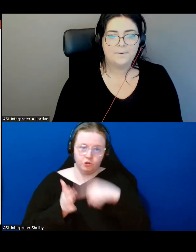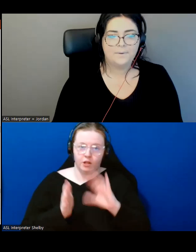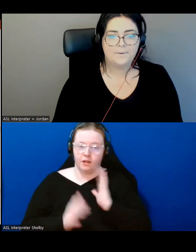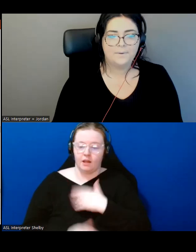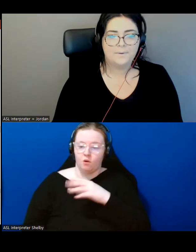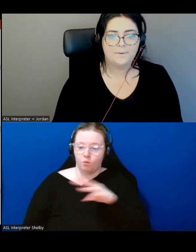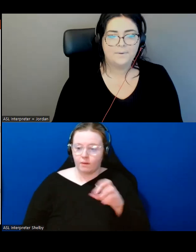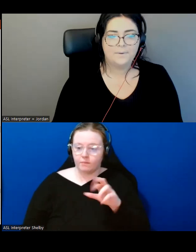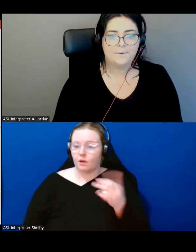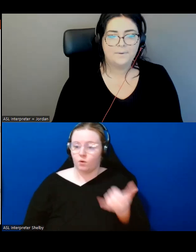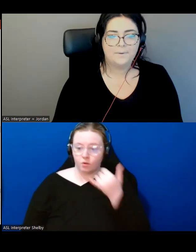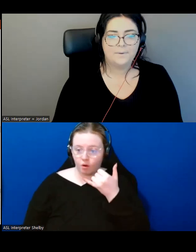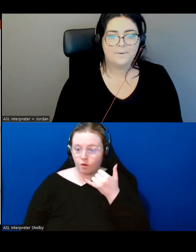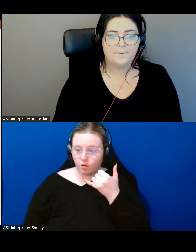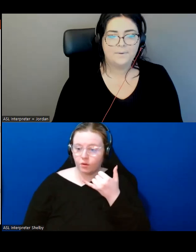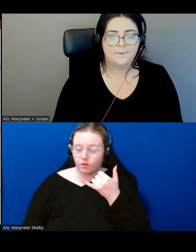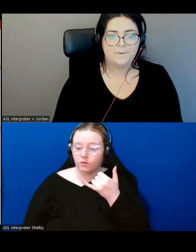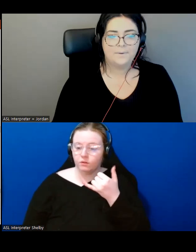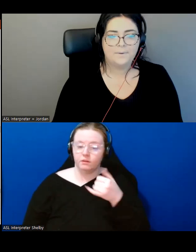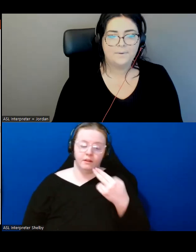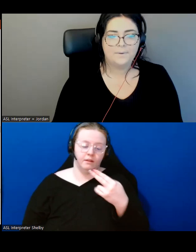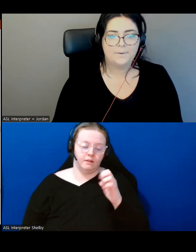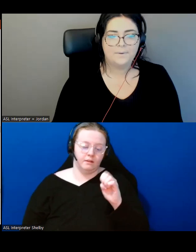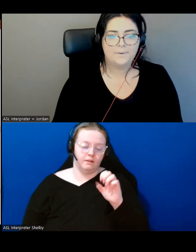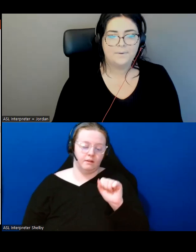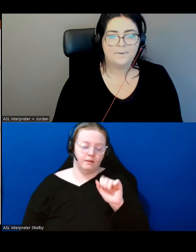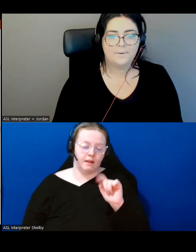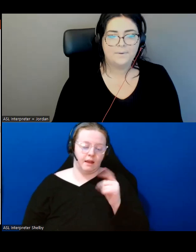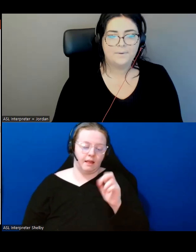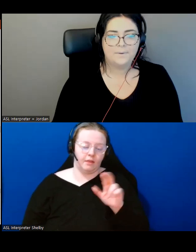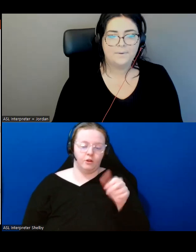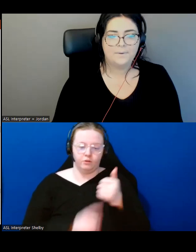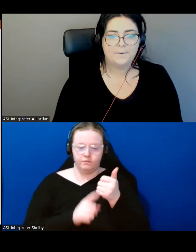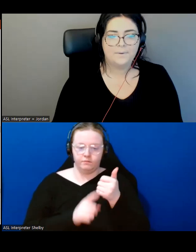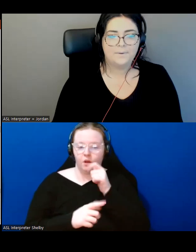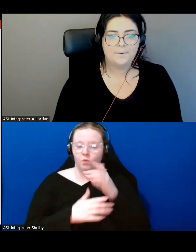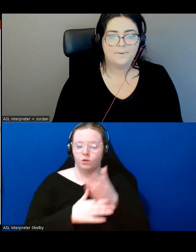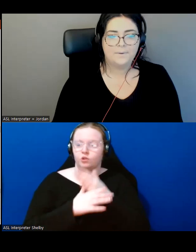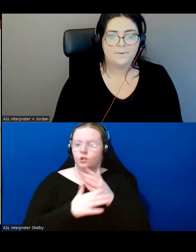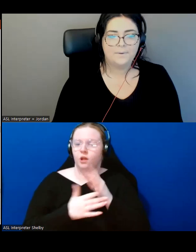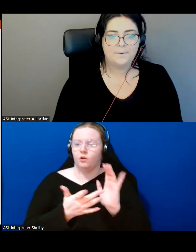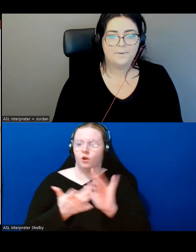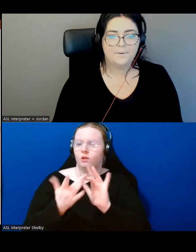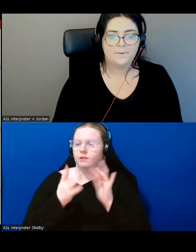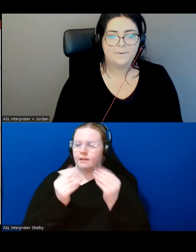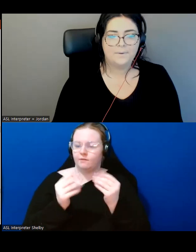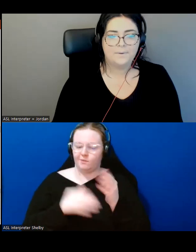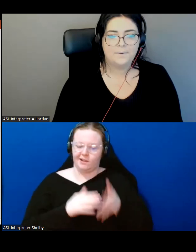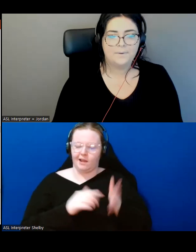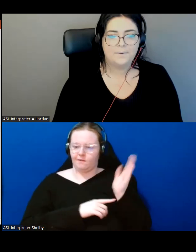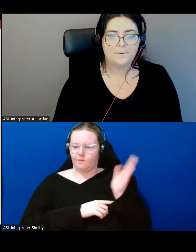love to hear from you. And Heather will have our contact information shared at the end of this presentation, I do